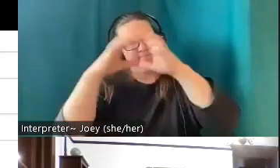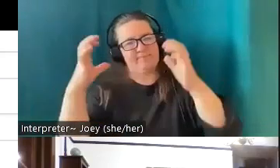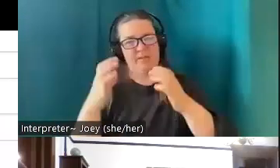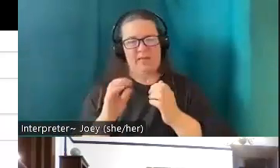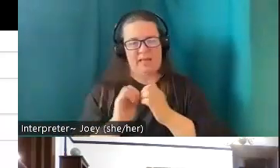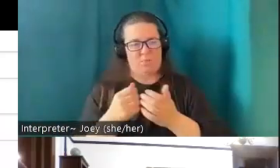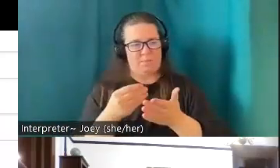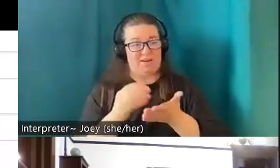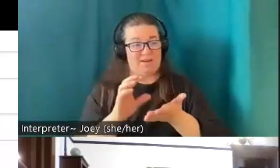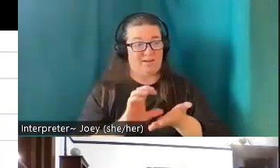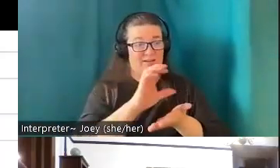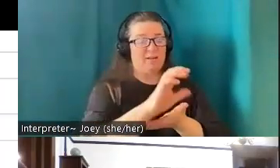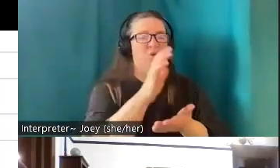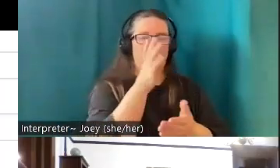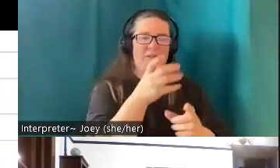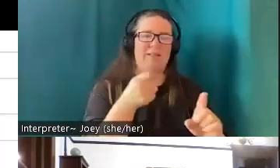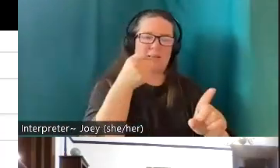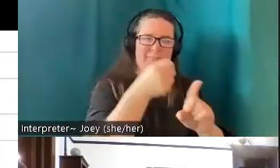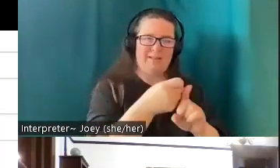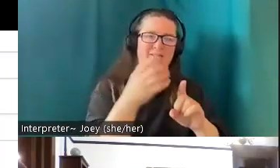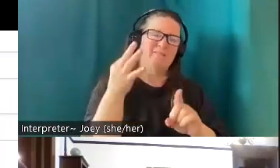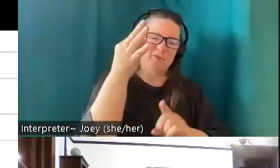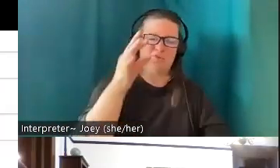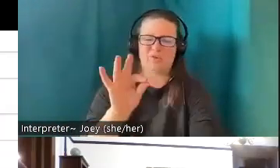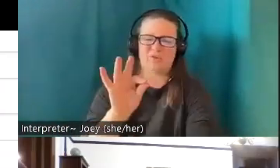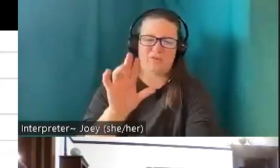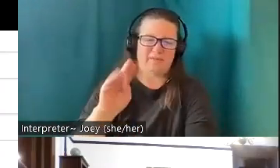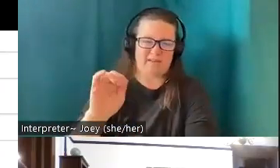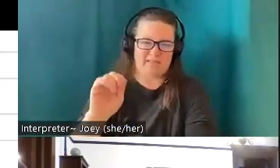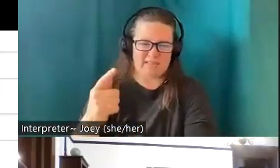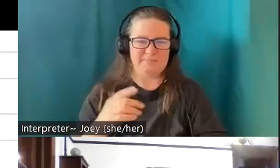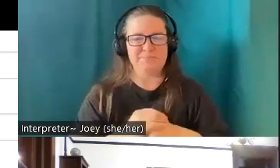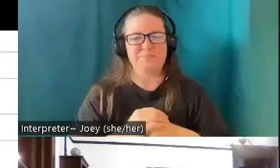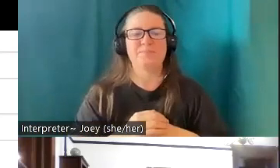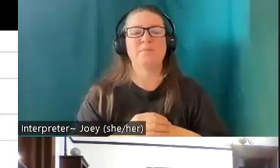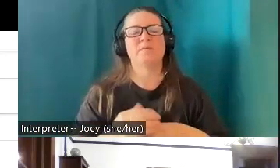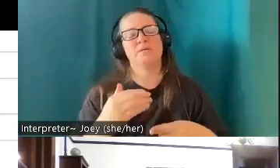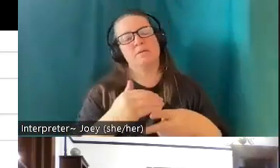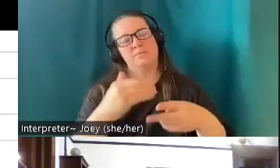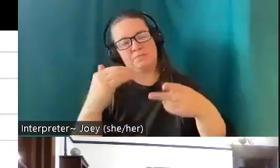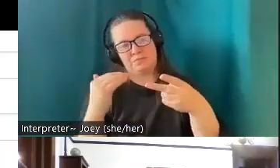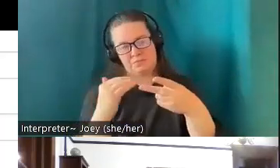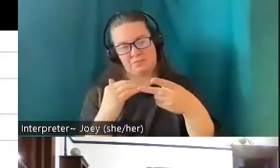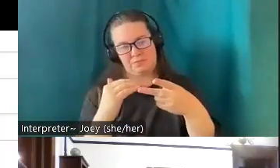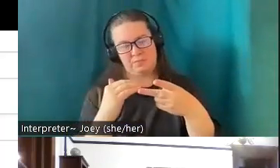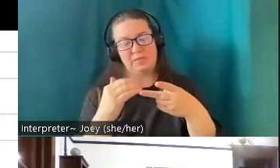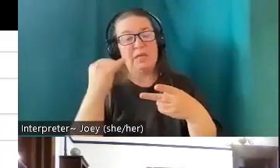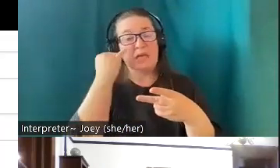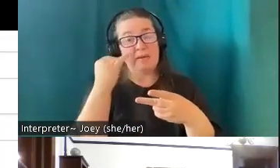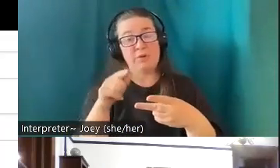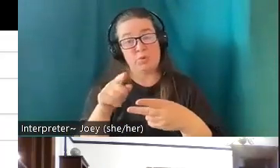really just to give us a sense of the impact of the award. We ask, by how much do you expect receiving this grant, if awarded, would improve your